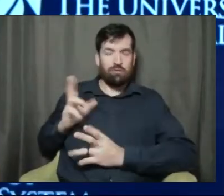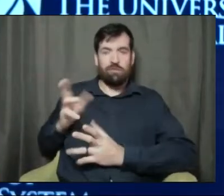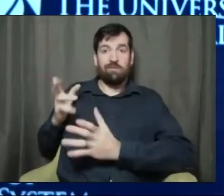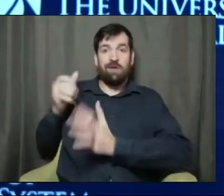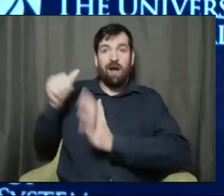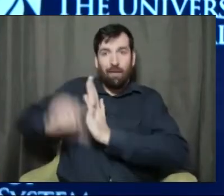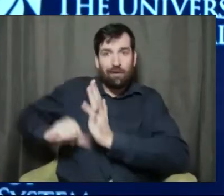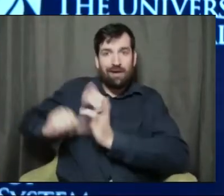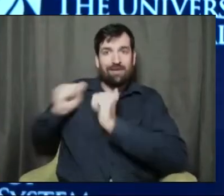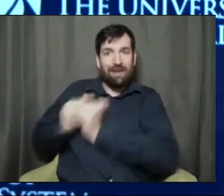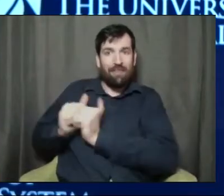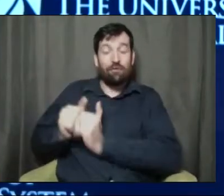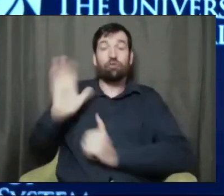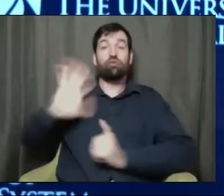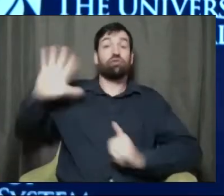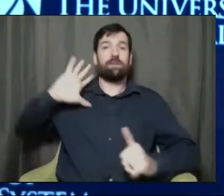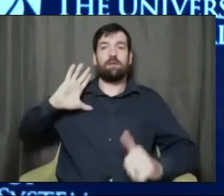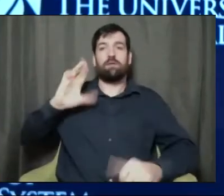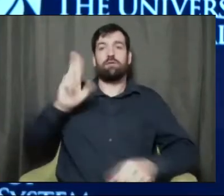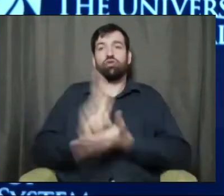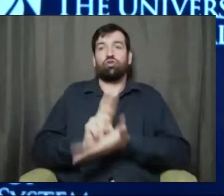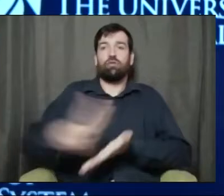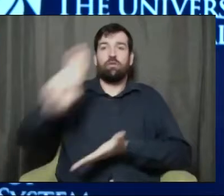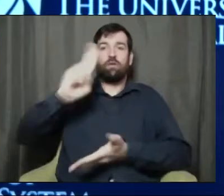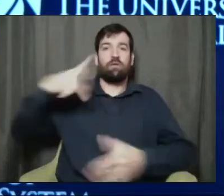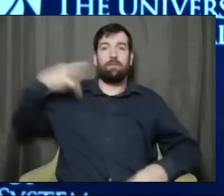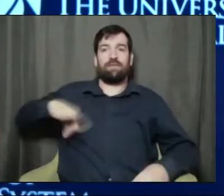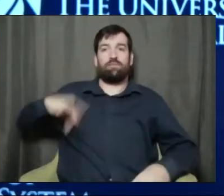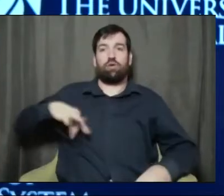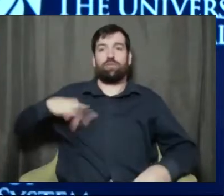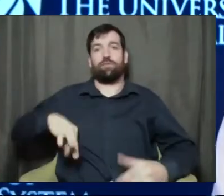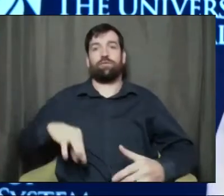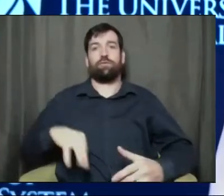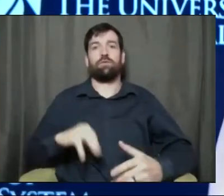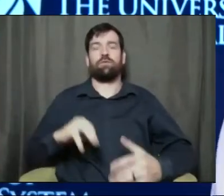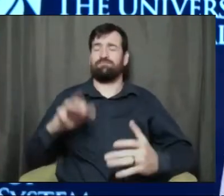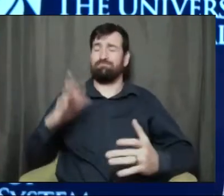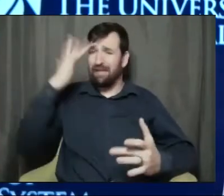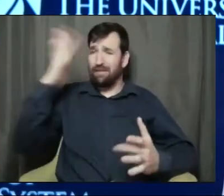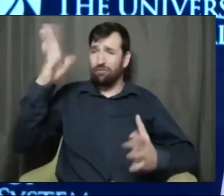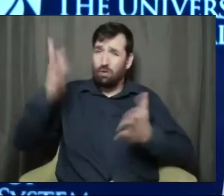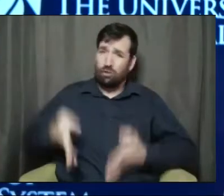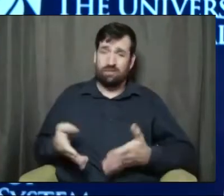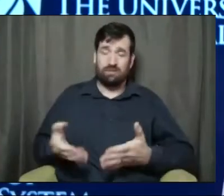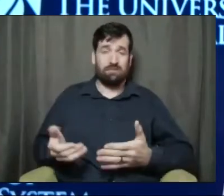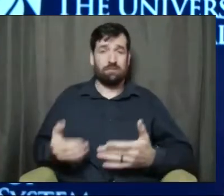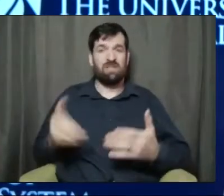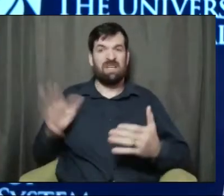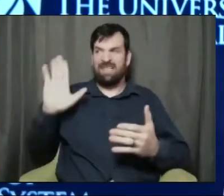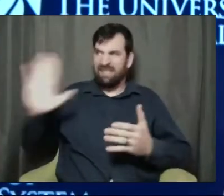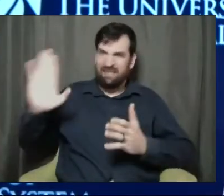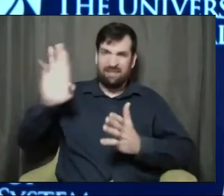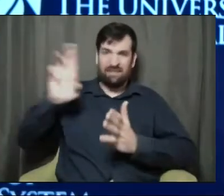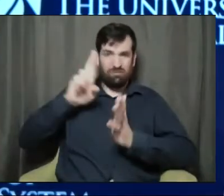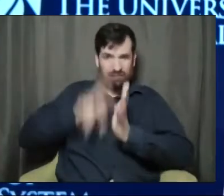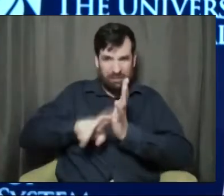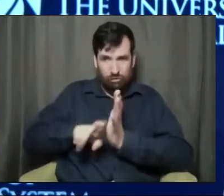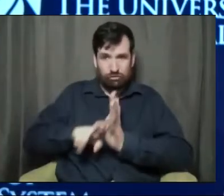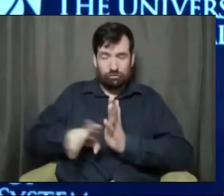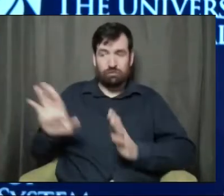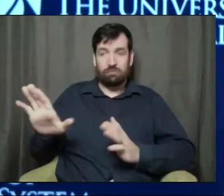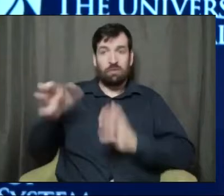University of Pittsburgh. He's a really intelligent person, cutting edge. It is research that this recipient did not